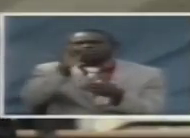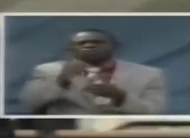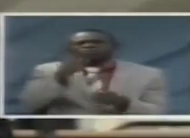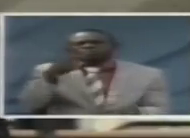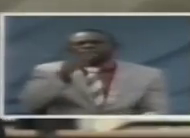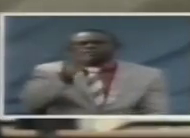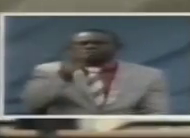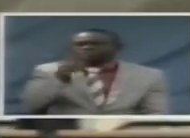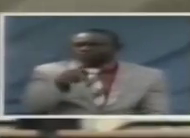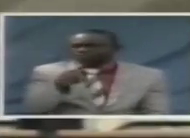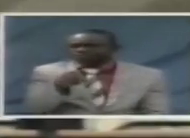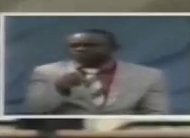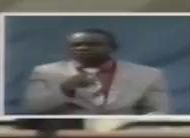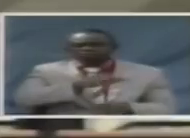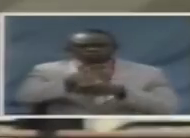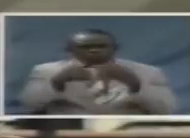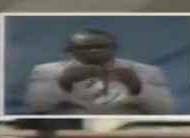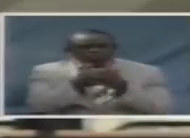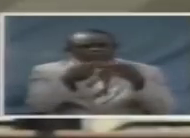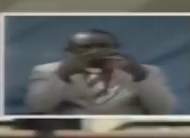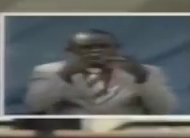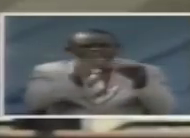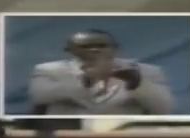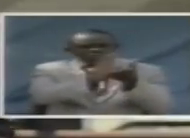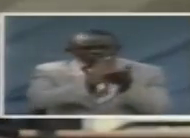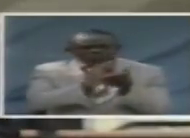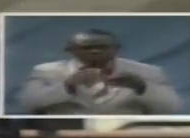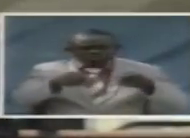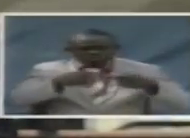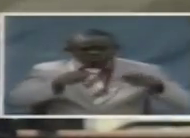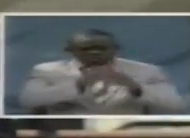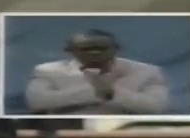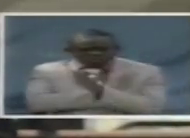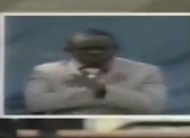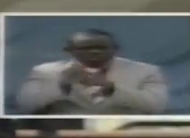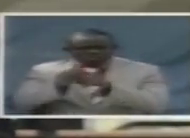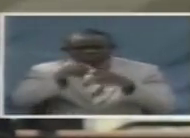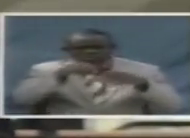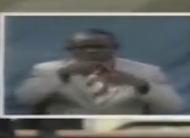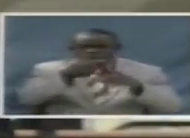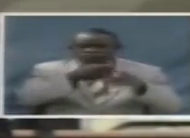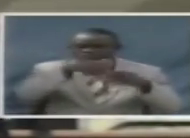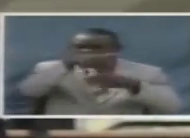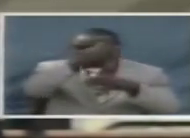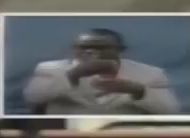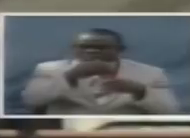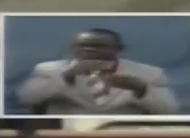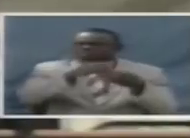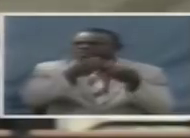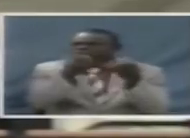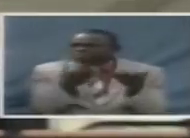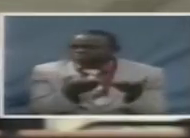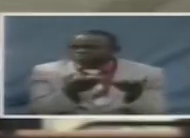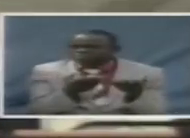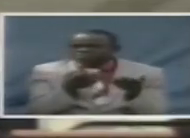GDP. The total public debt, external and domestic, at the end of August